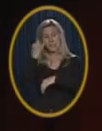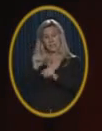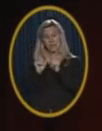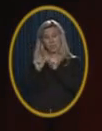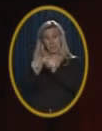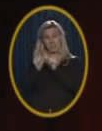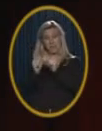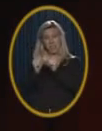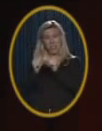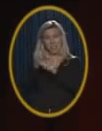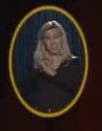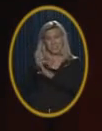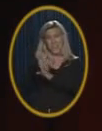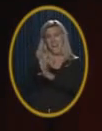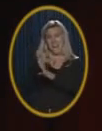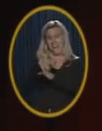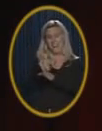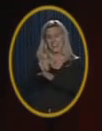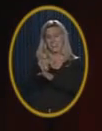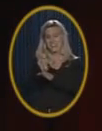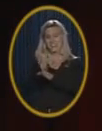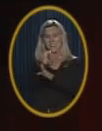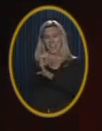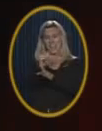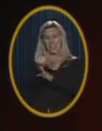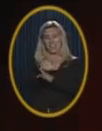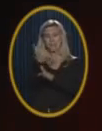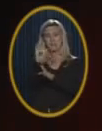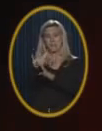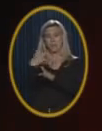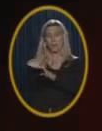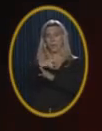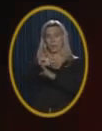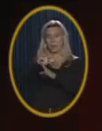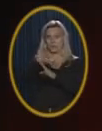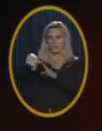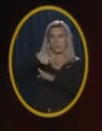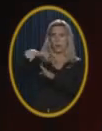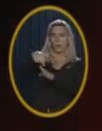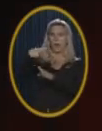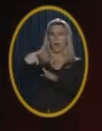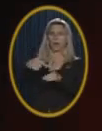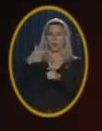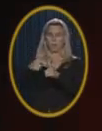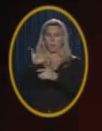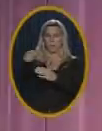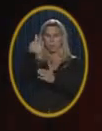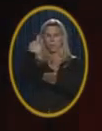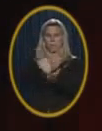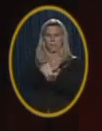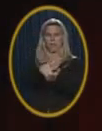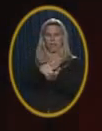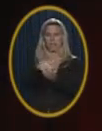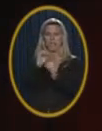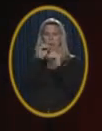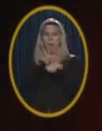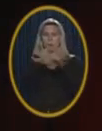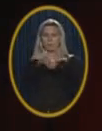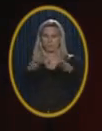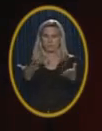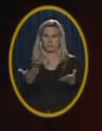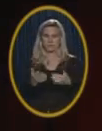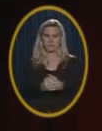that side slip in there and the trim integrator hadn't took it out, Kripp and I would have spun around a couple of times and we'd have been in the middle of the Pacific Ocean